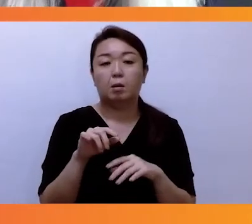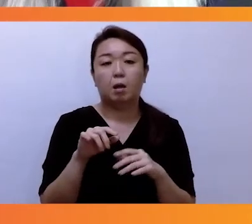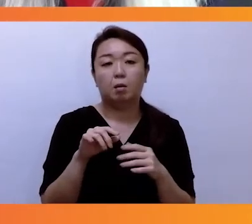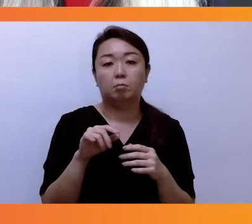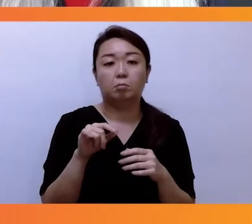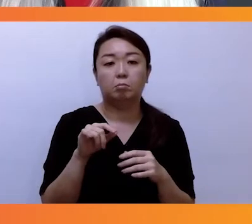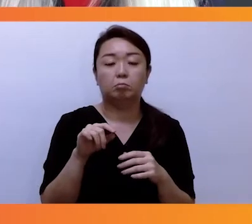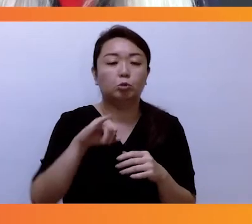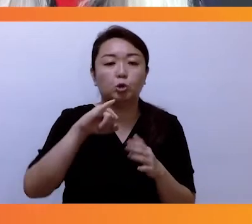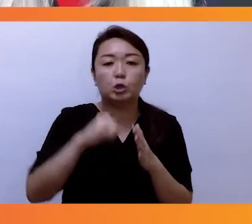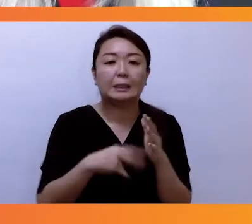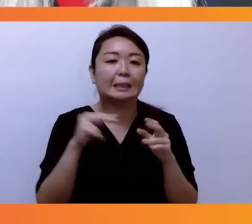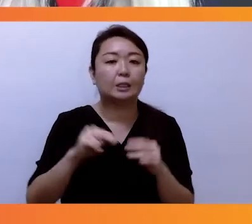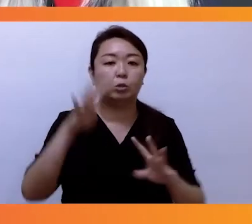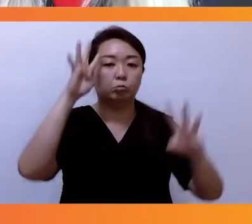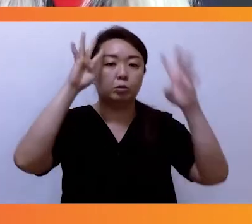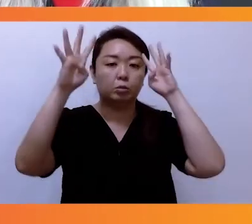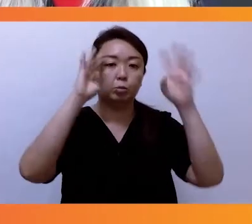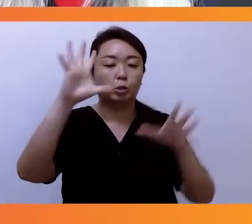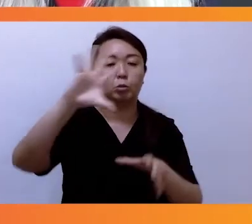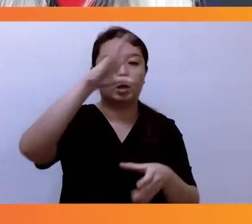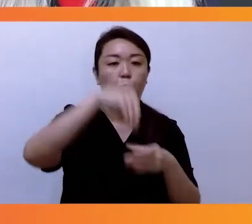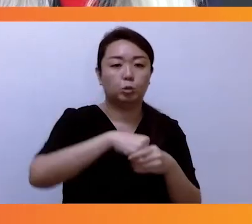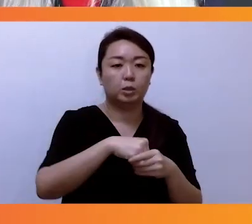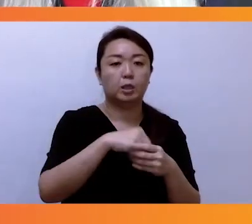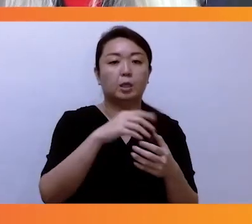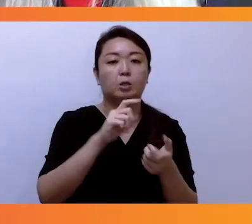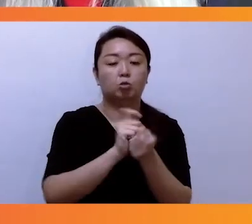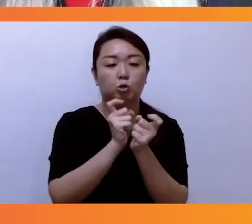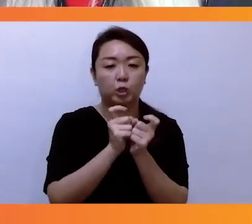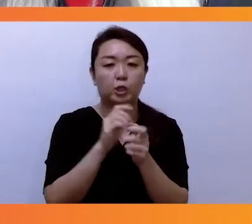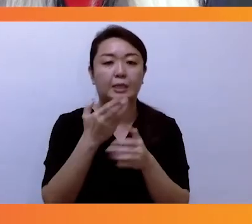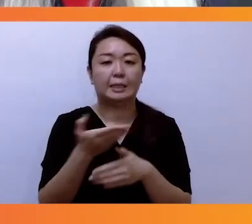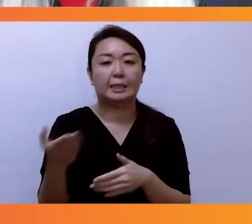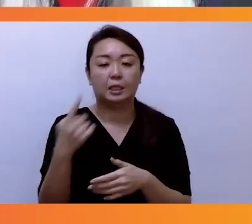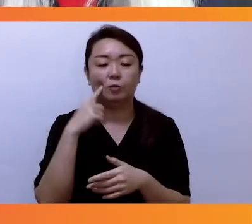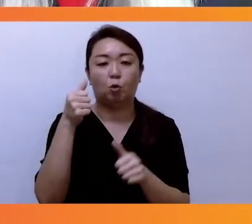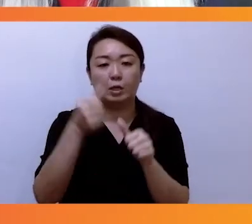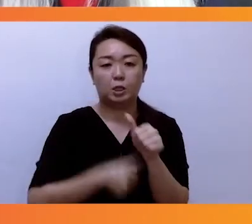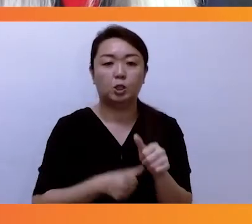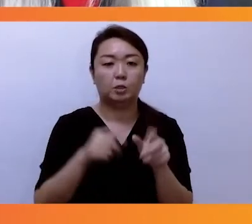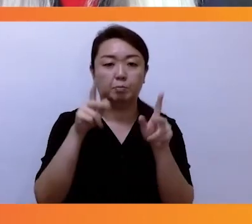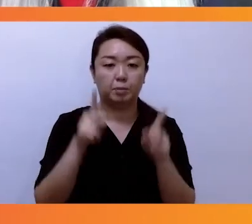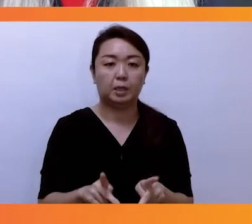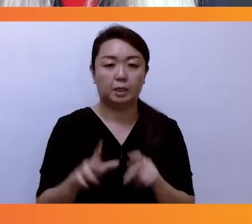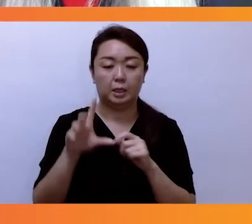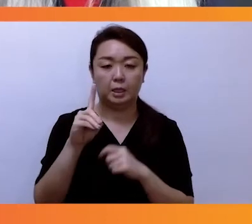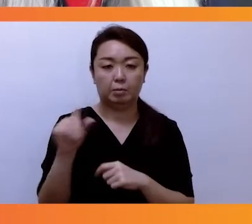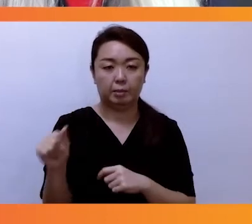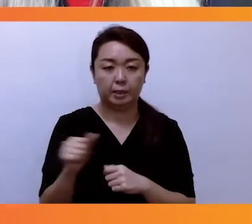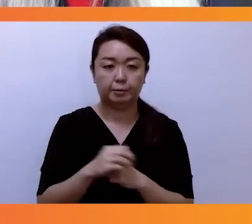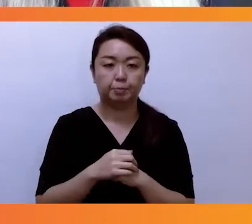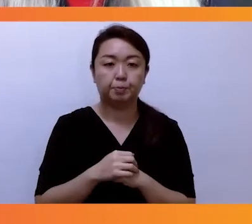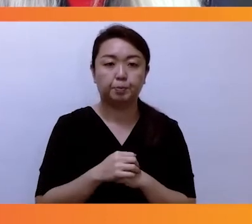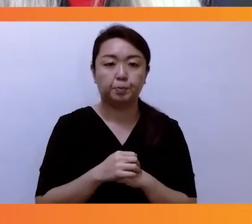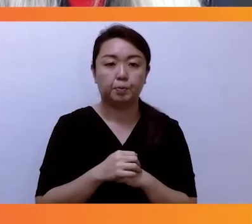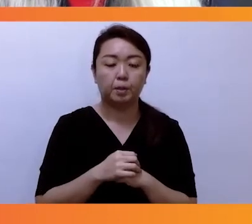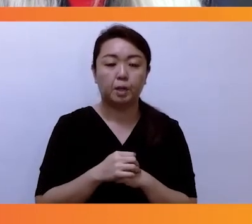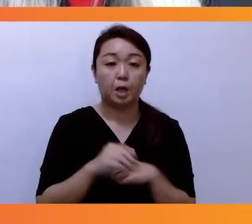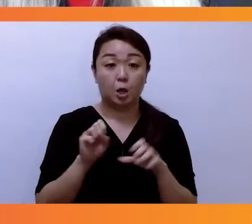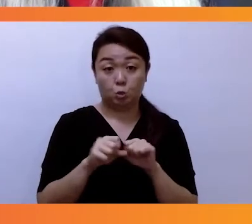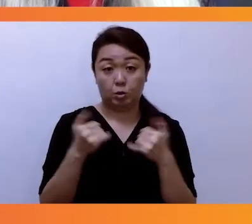need to be creative incorporating that, adjusting things for each of the person's